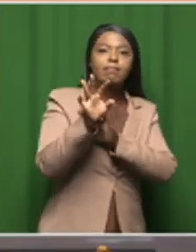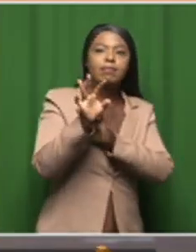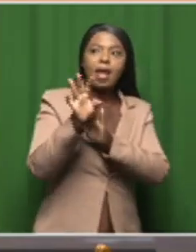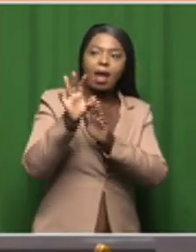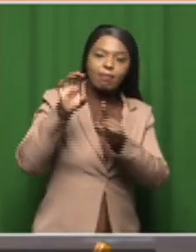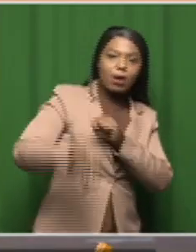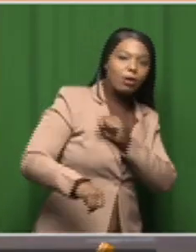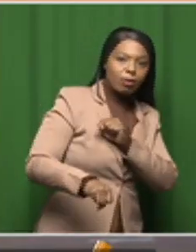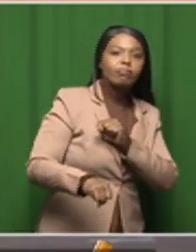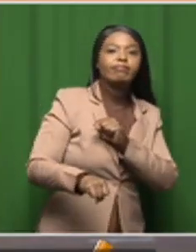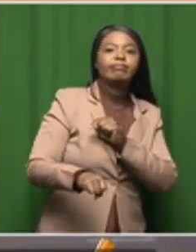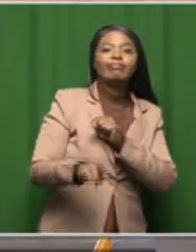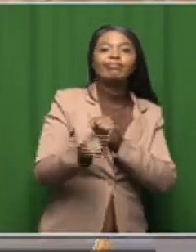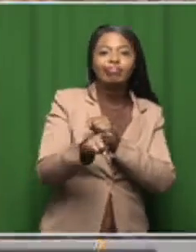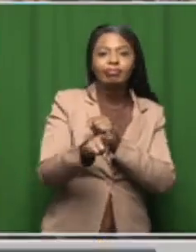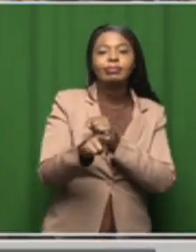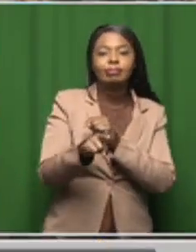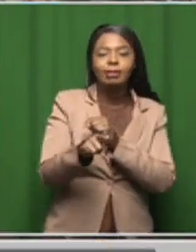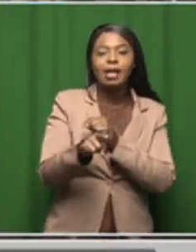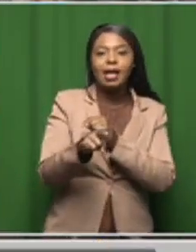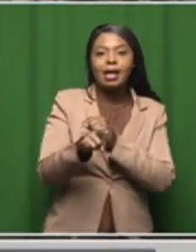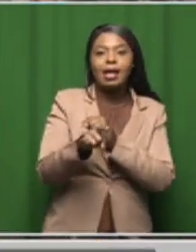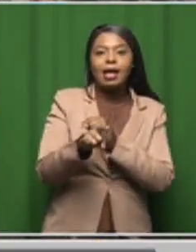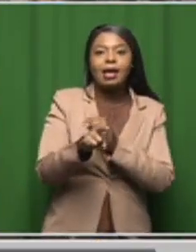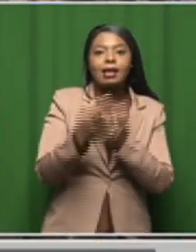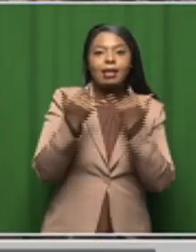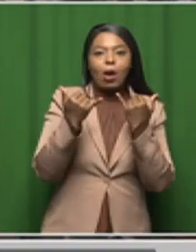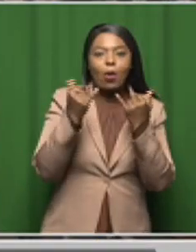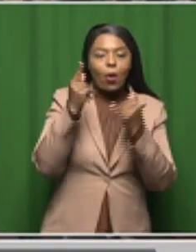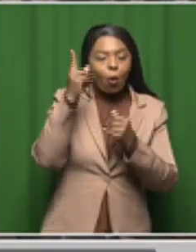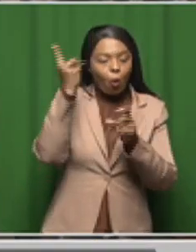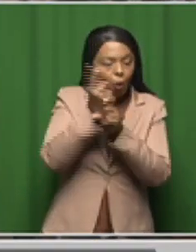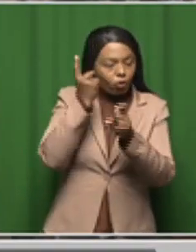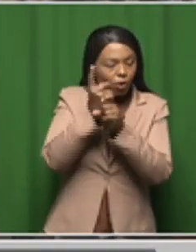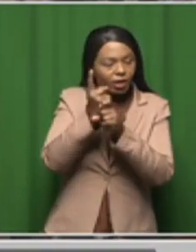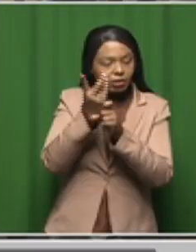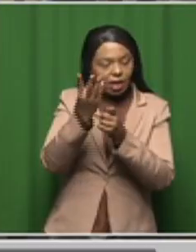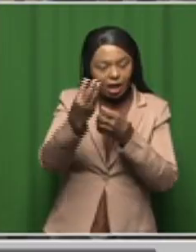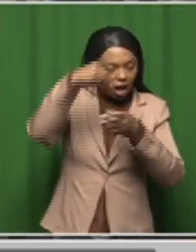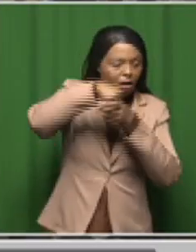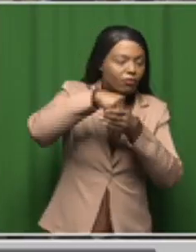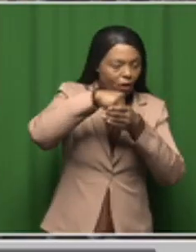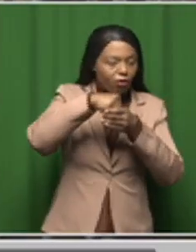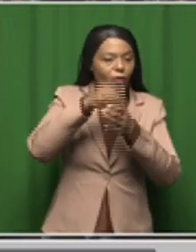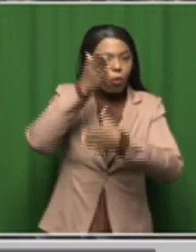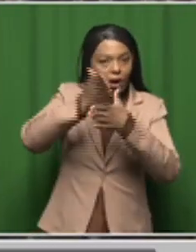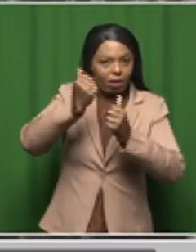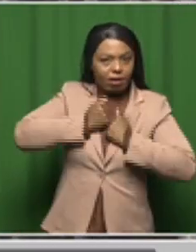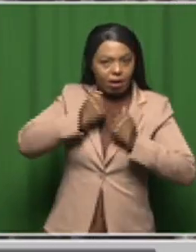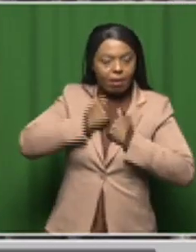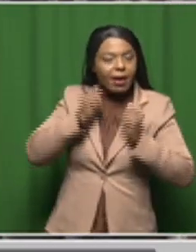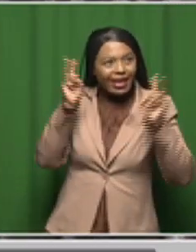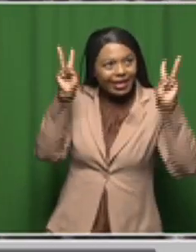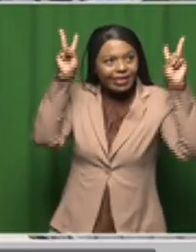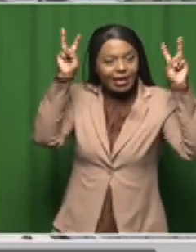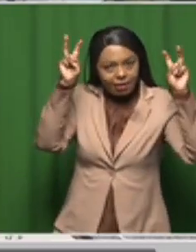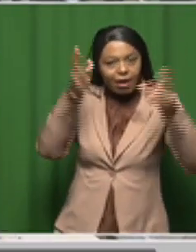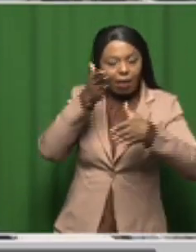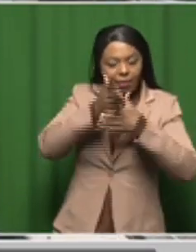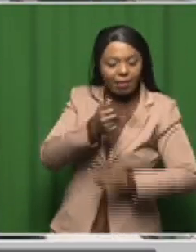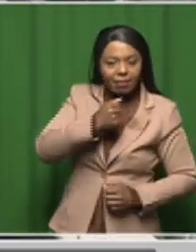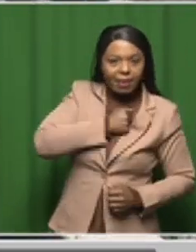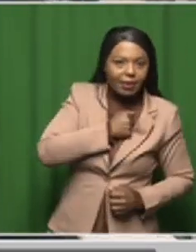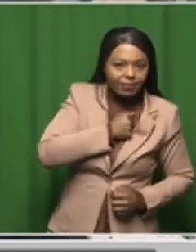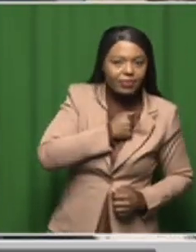been a sort of constant theme in my own work as well. So I